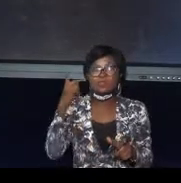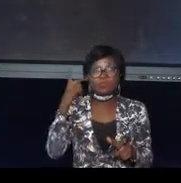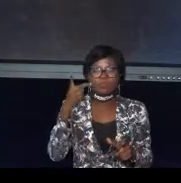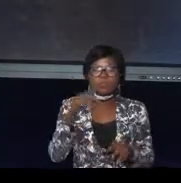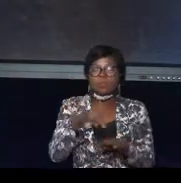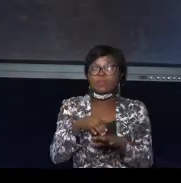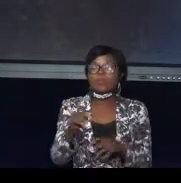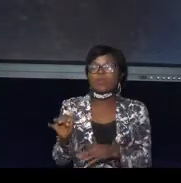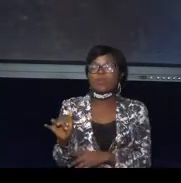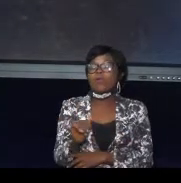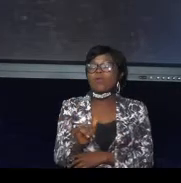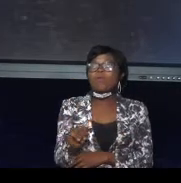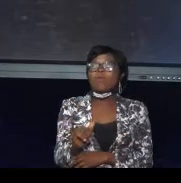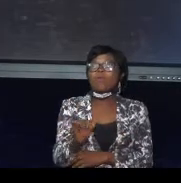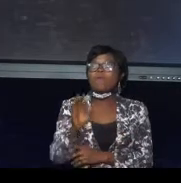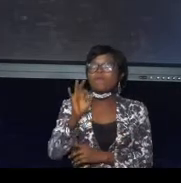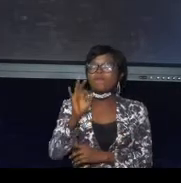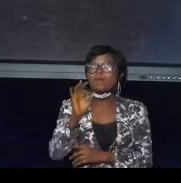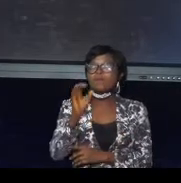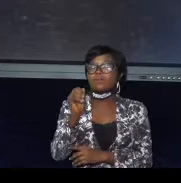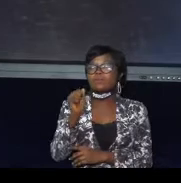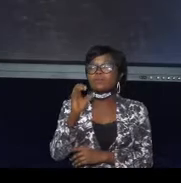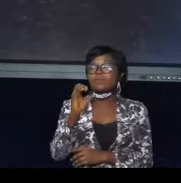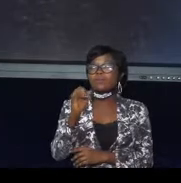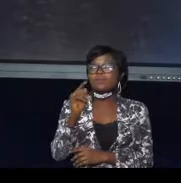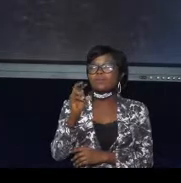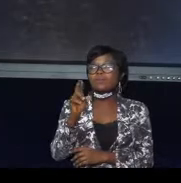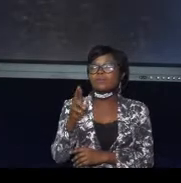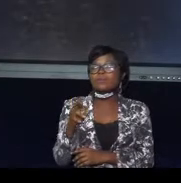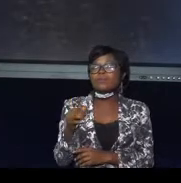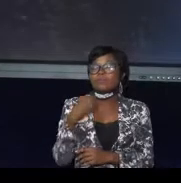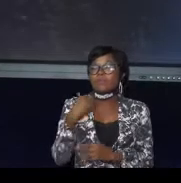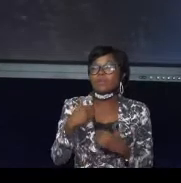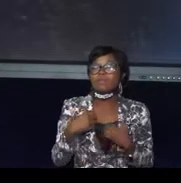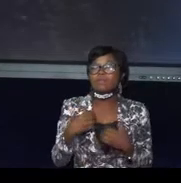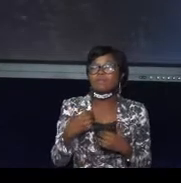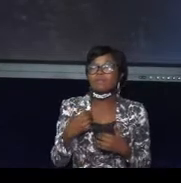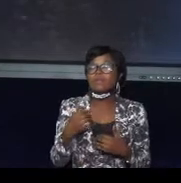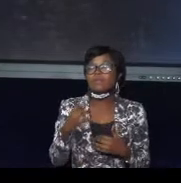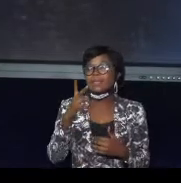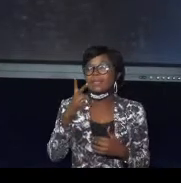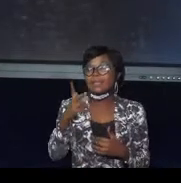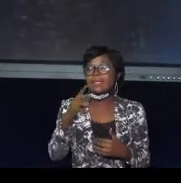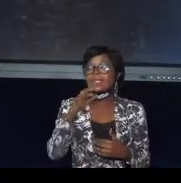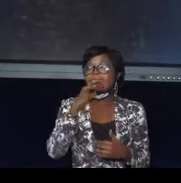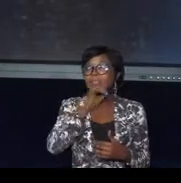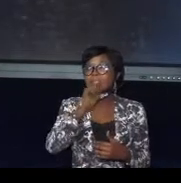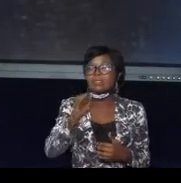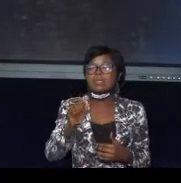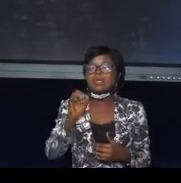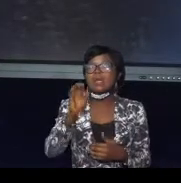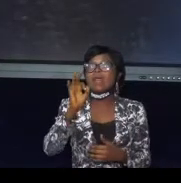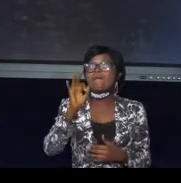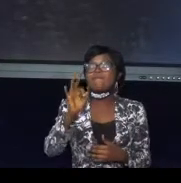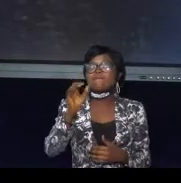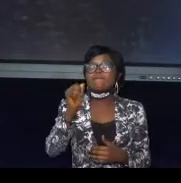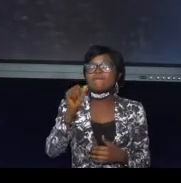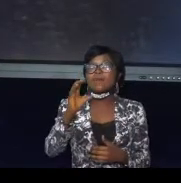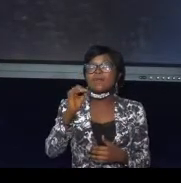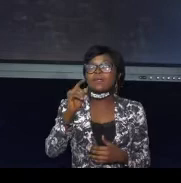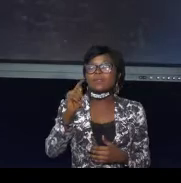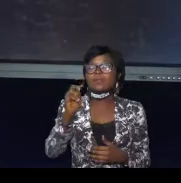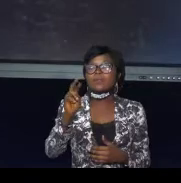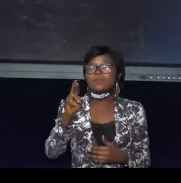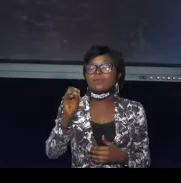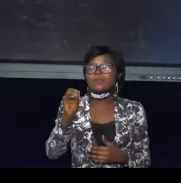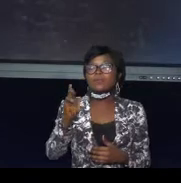Now, let's look at what we call common factors. There are 24 squares here. 3 is a factor because I am able to arrange it in